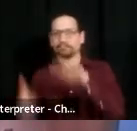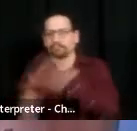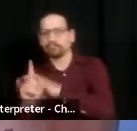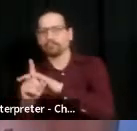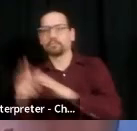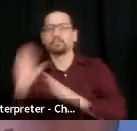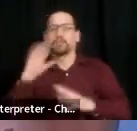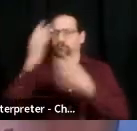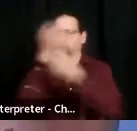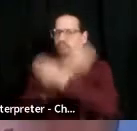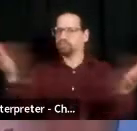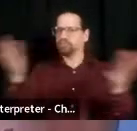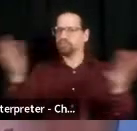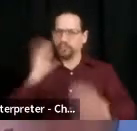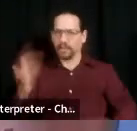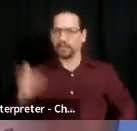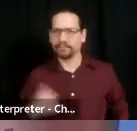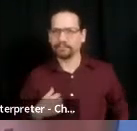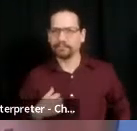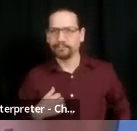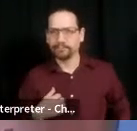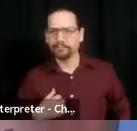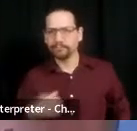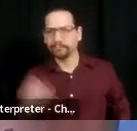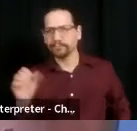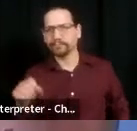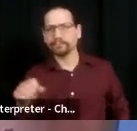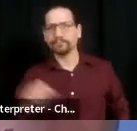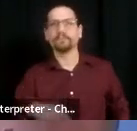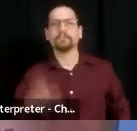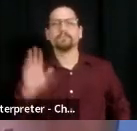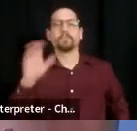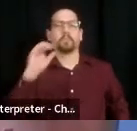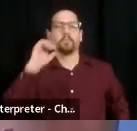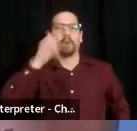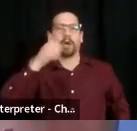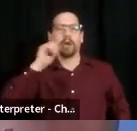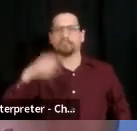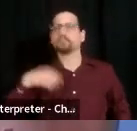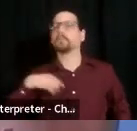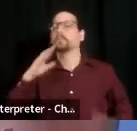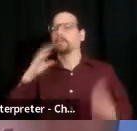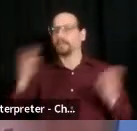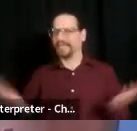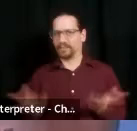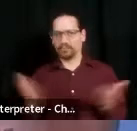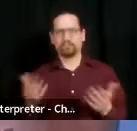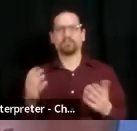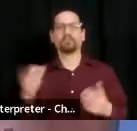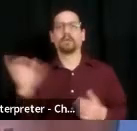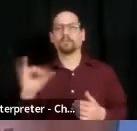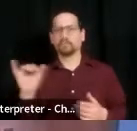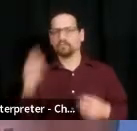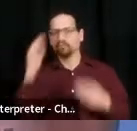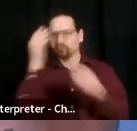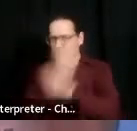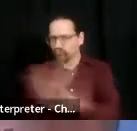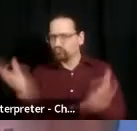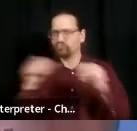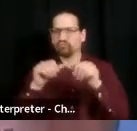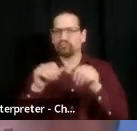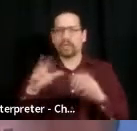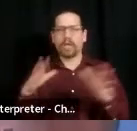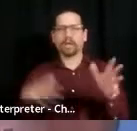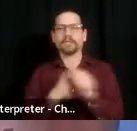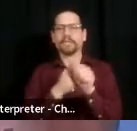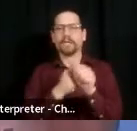we'll be available again early tomorrow to talk about the cleanup, and we'll keep everybody posted on what time that will be. So with that,